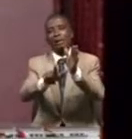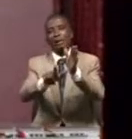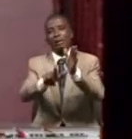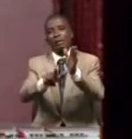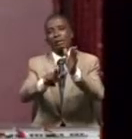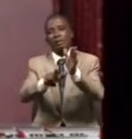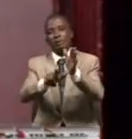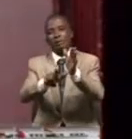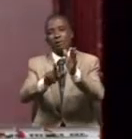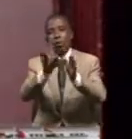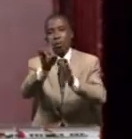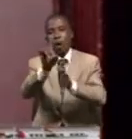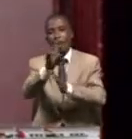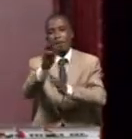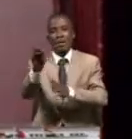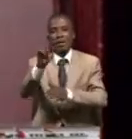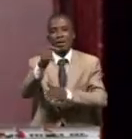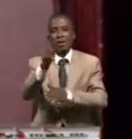of